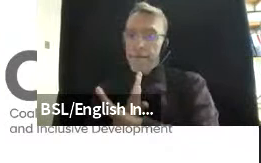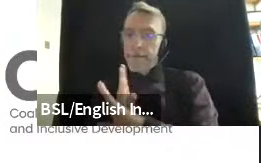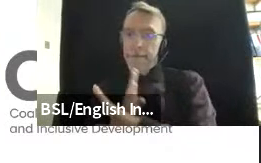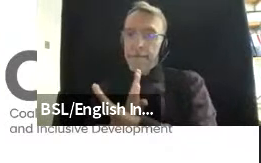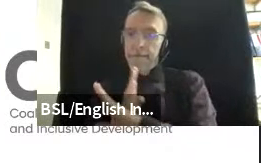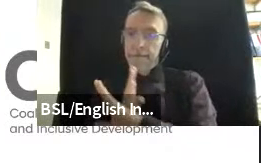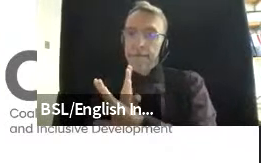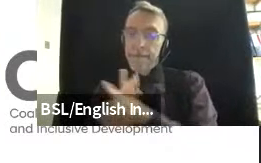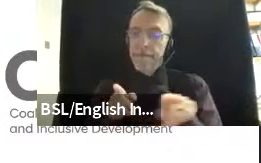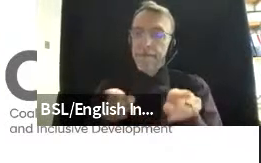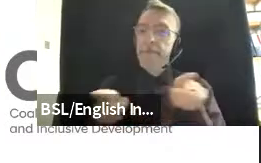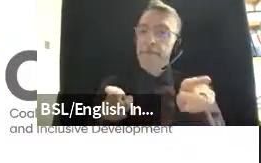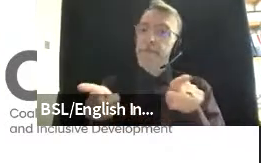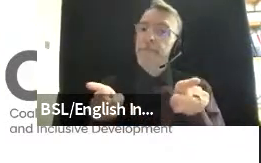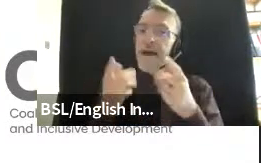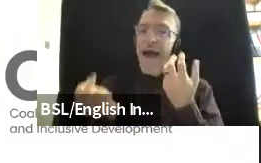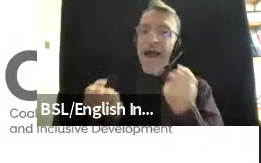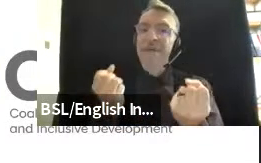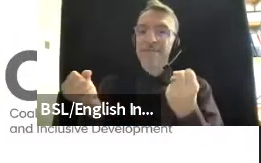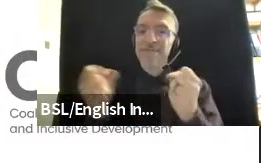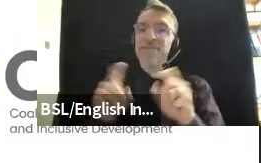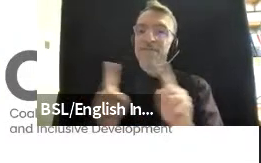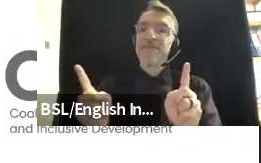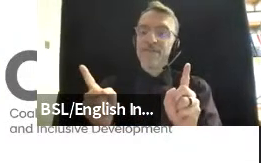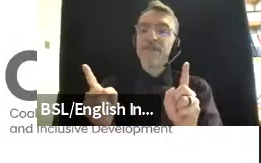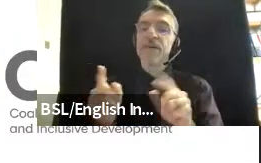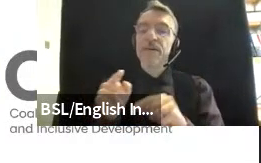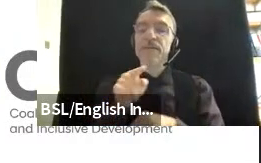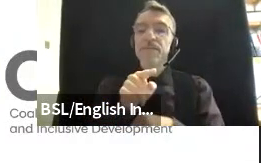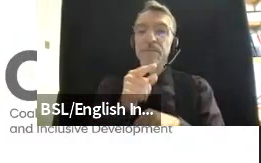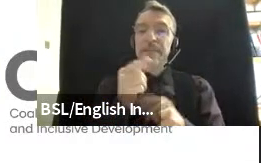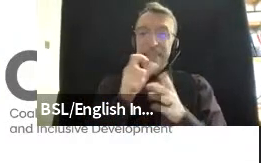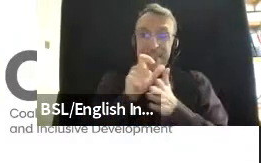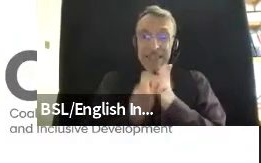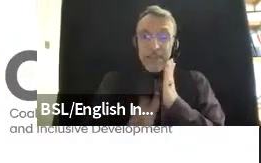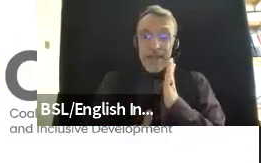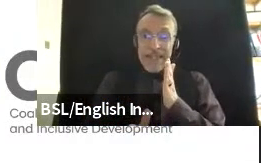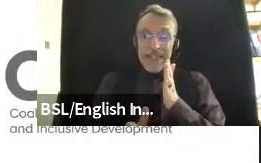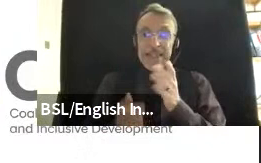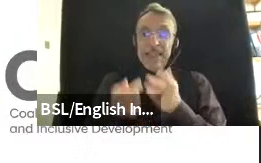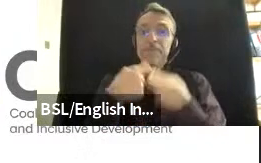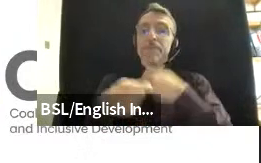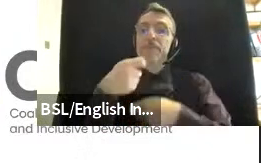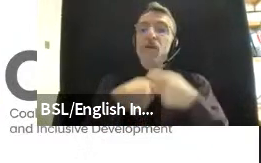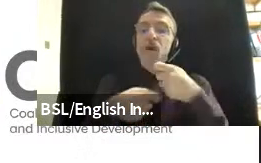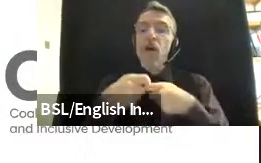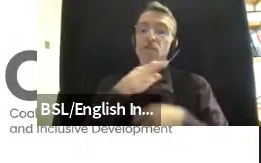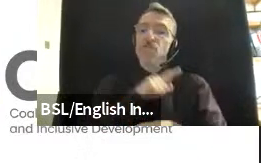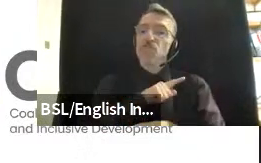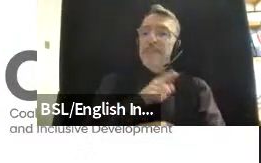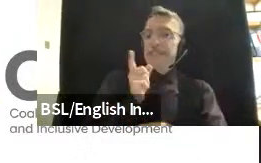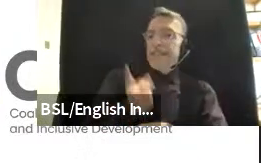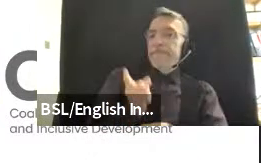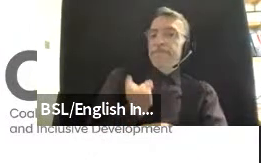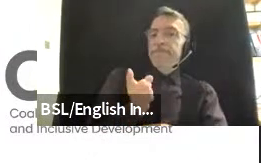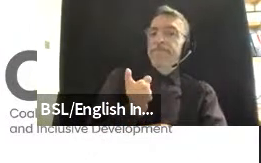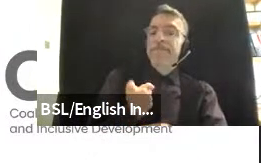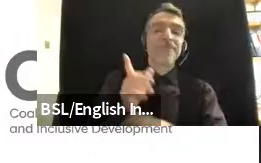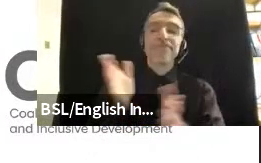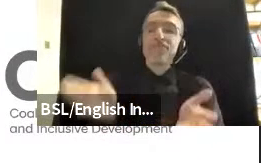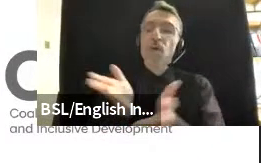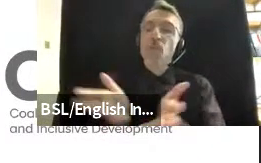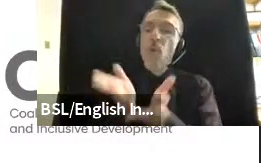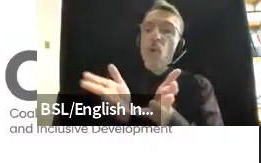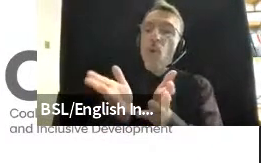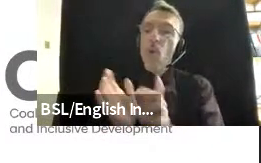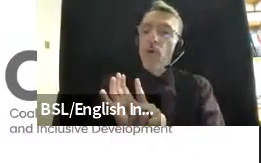way, and in some cases people's disability was used as a reason to not promote them, but